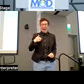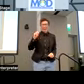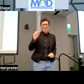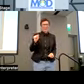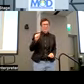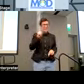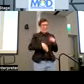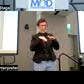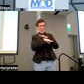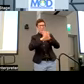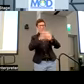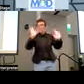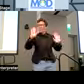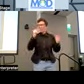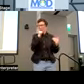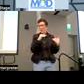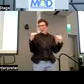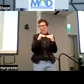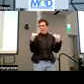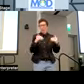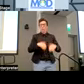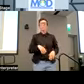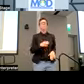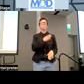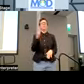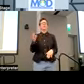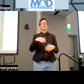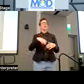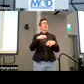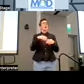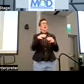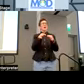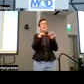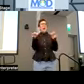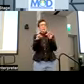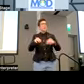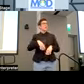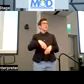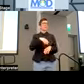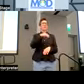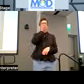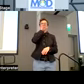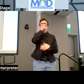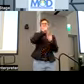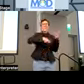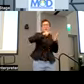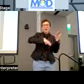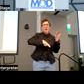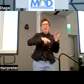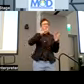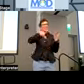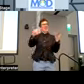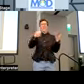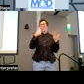a history of. Audio description and captions and media access. Another Massachusetts success